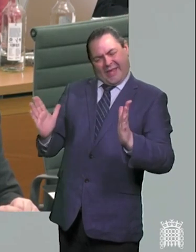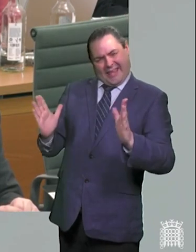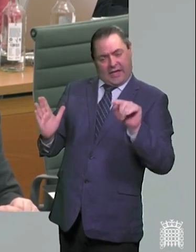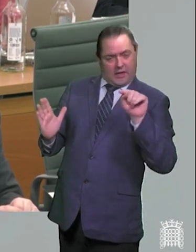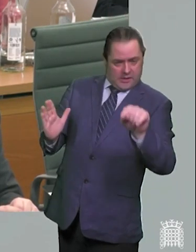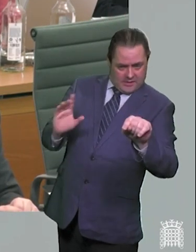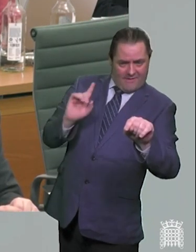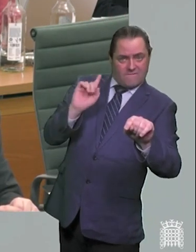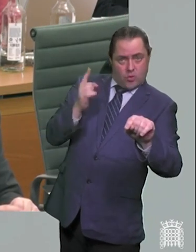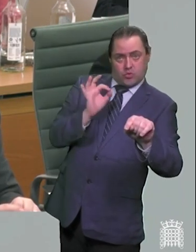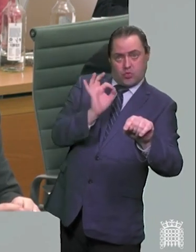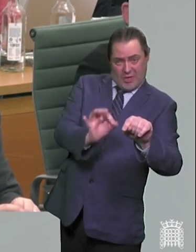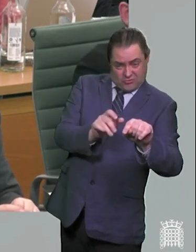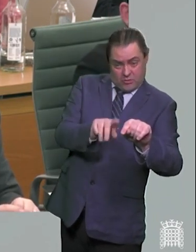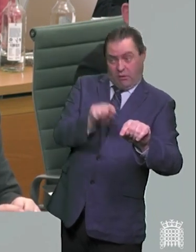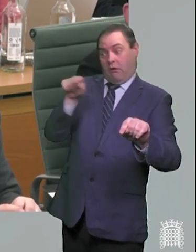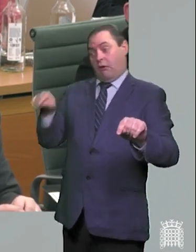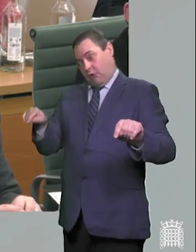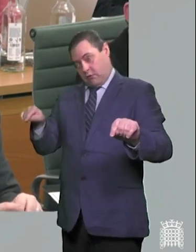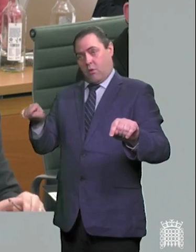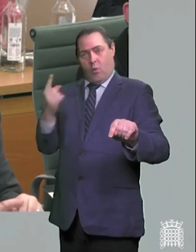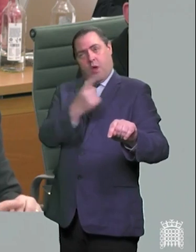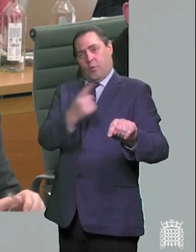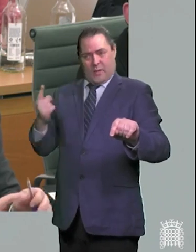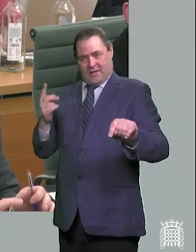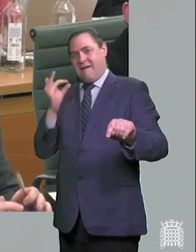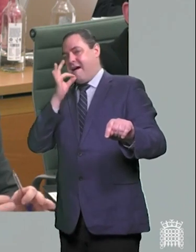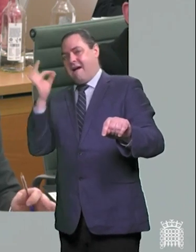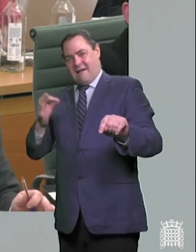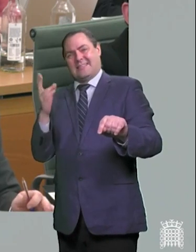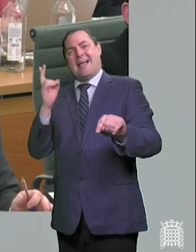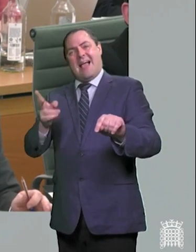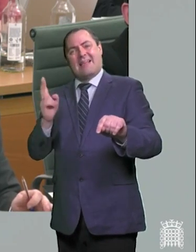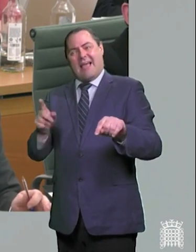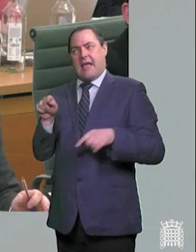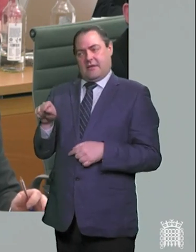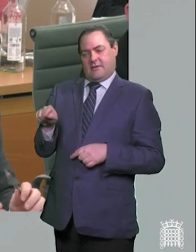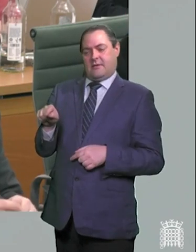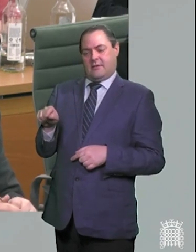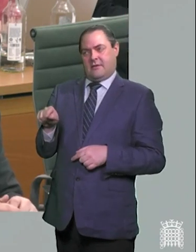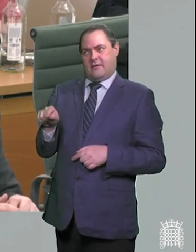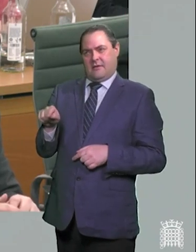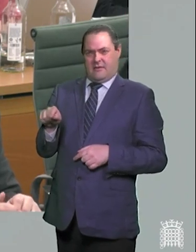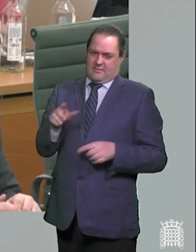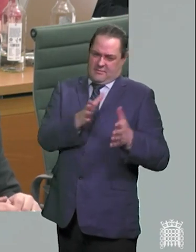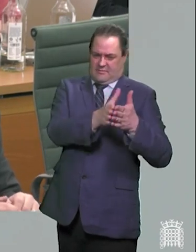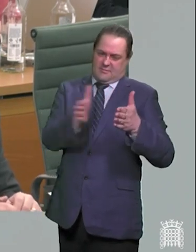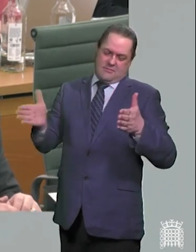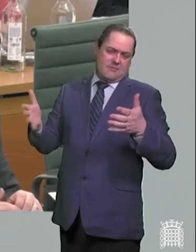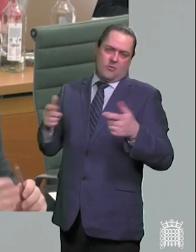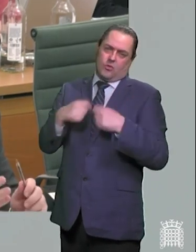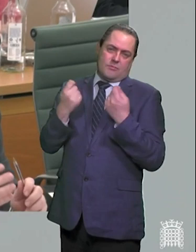you were first asked in the House about gatherings in number 10. The issue had continued to feature on the front page of many of